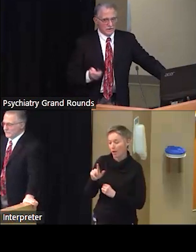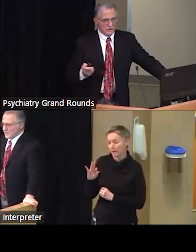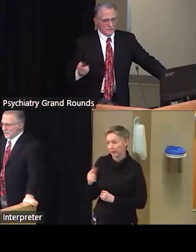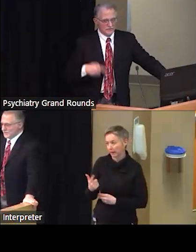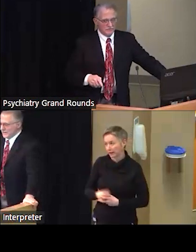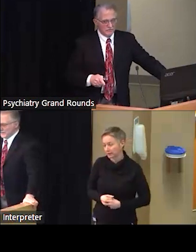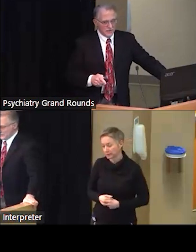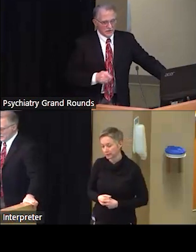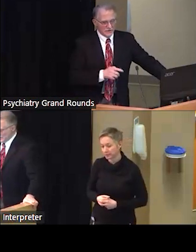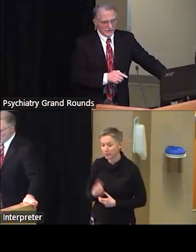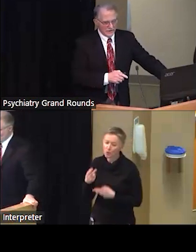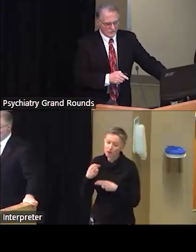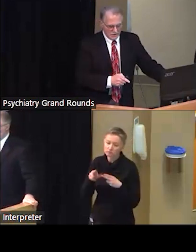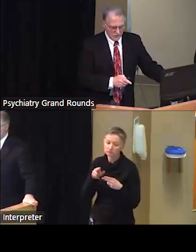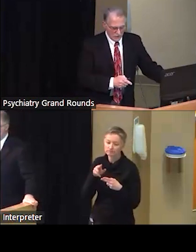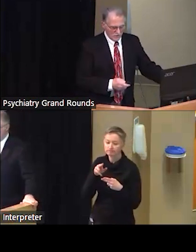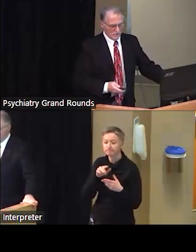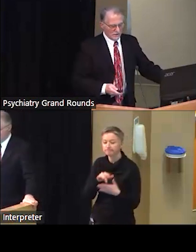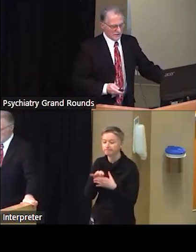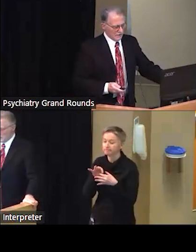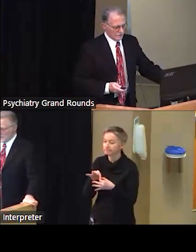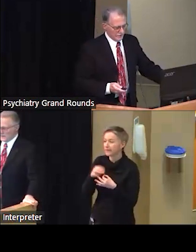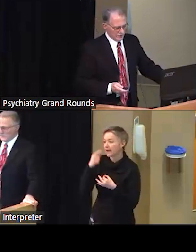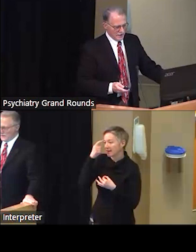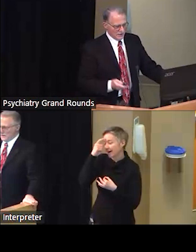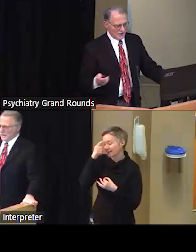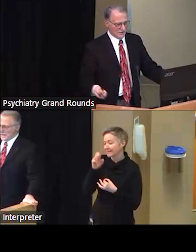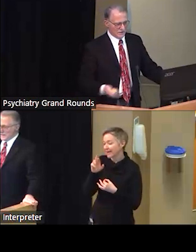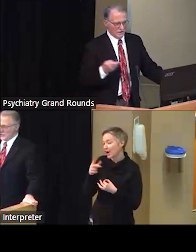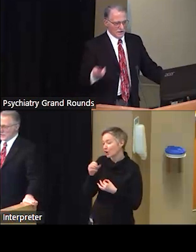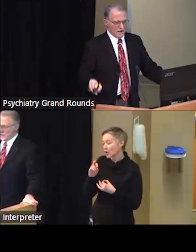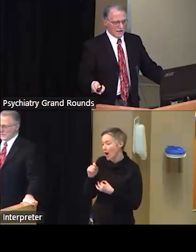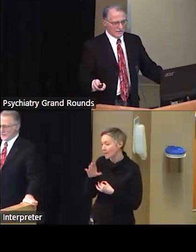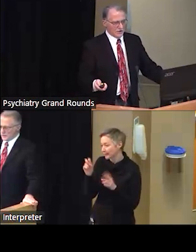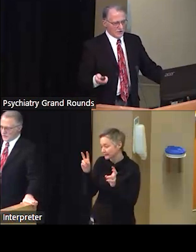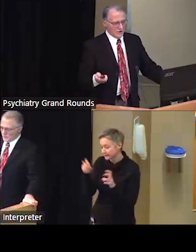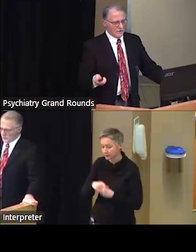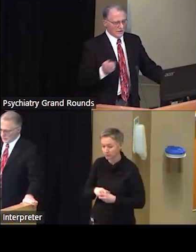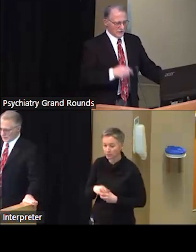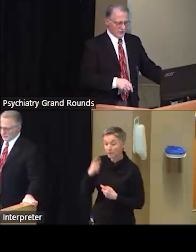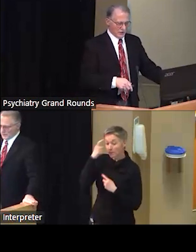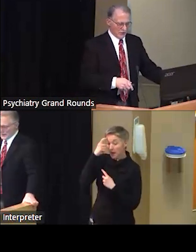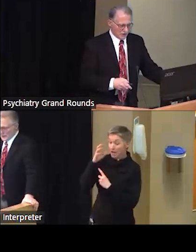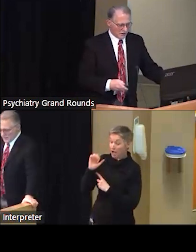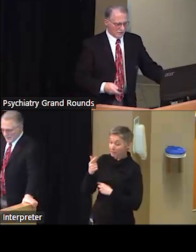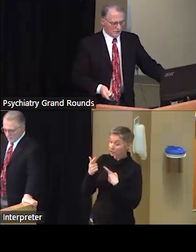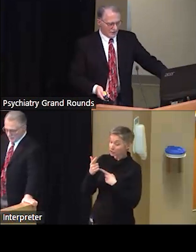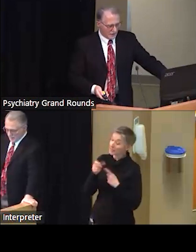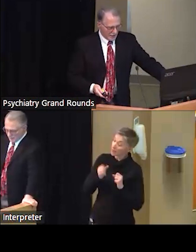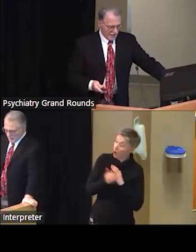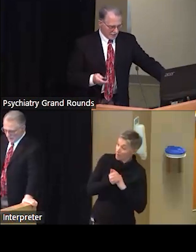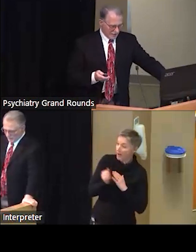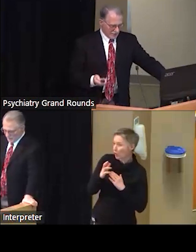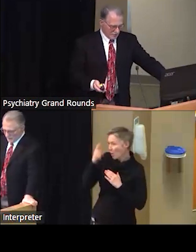quick study on cognitive ergonomics, basically. Cognition is automatic or controlled. We talked about